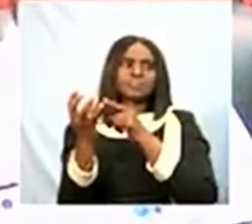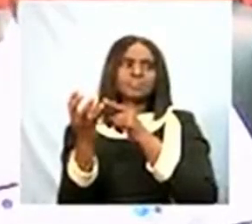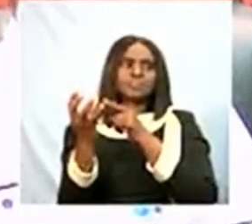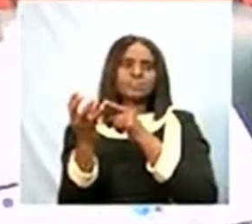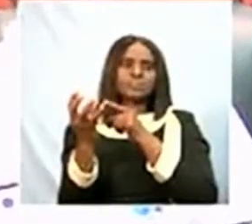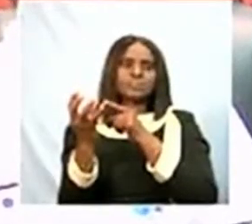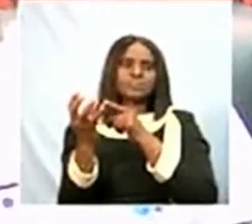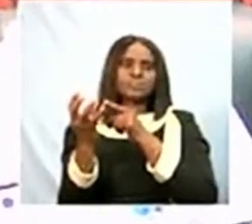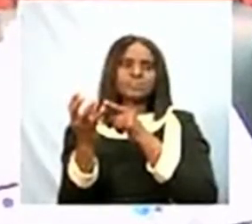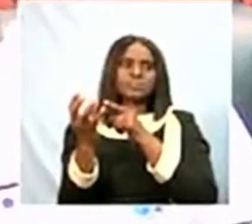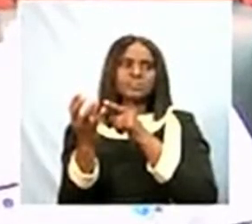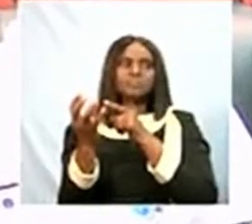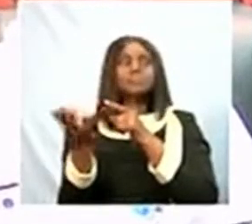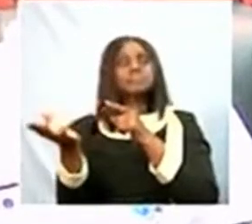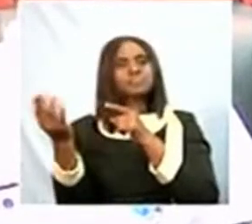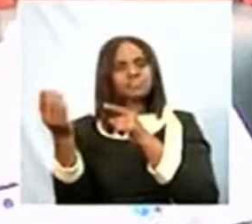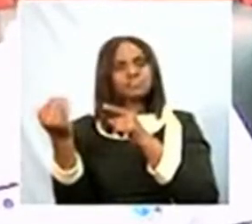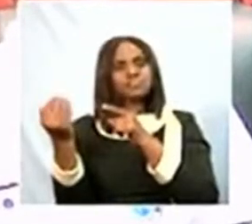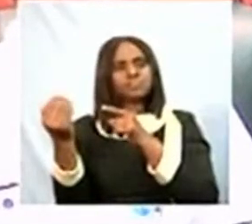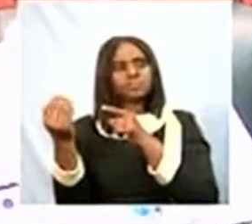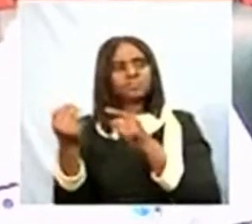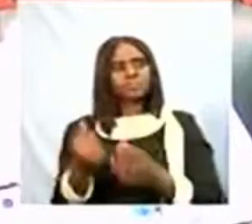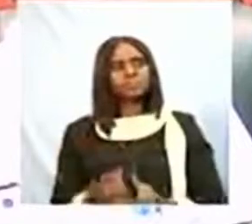Point of order is raised.